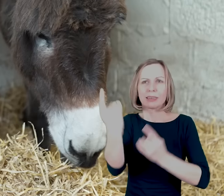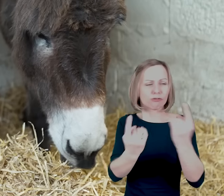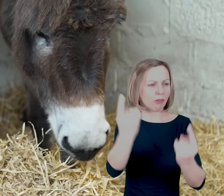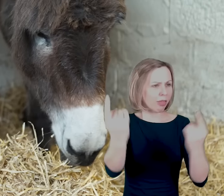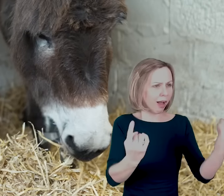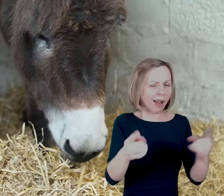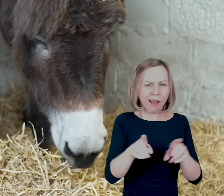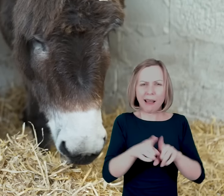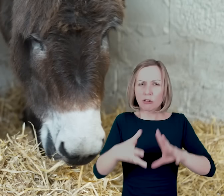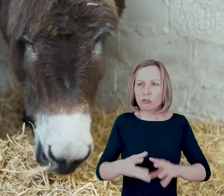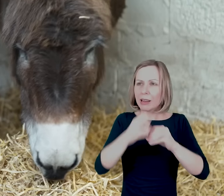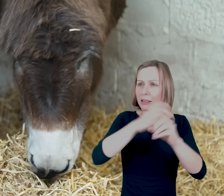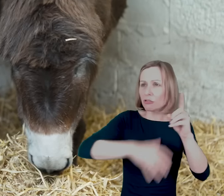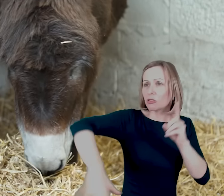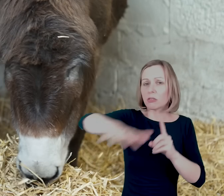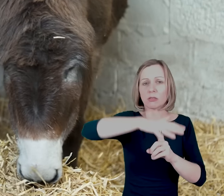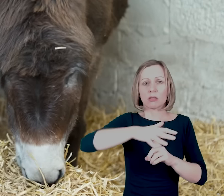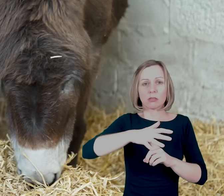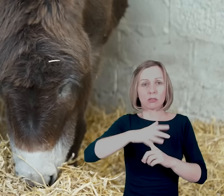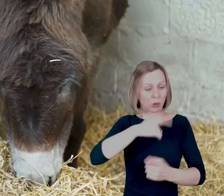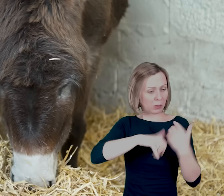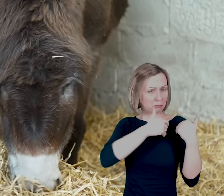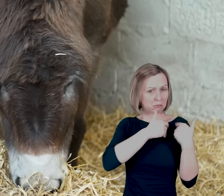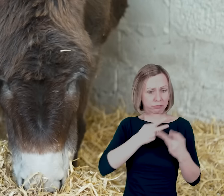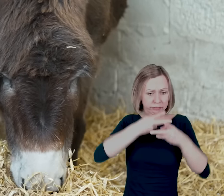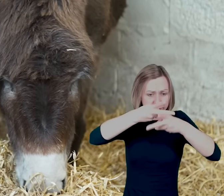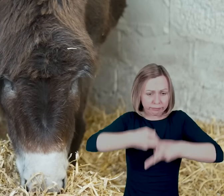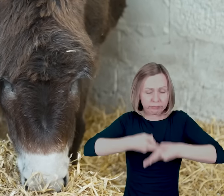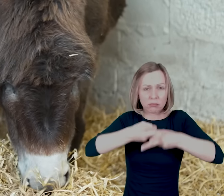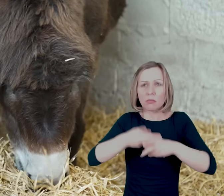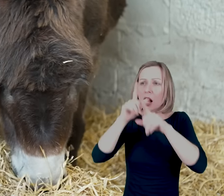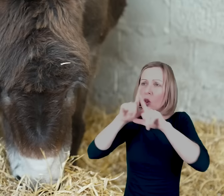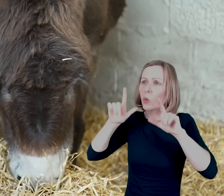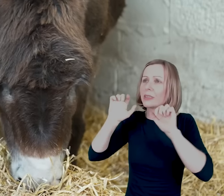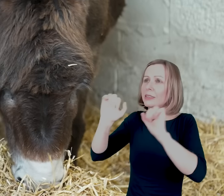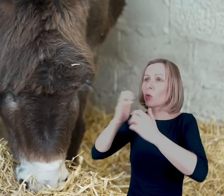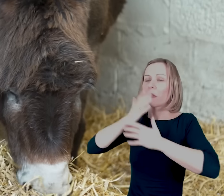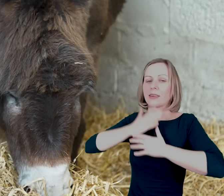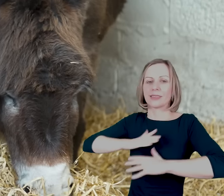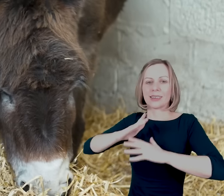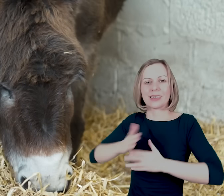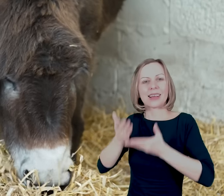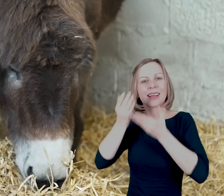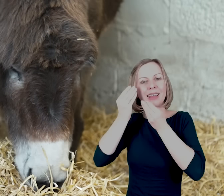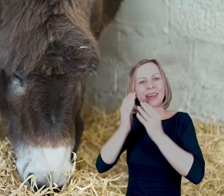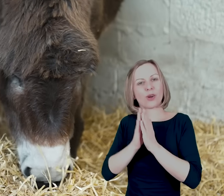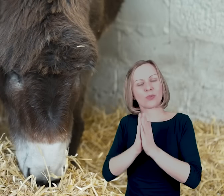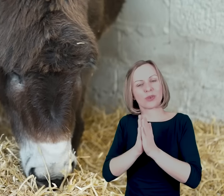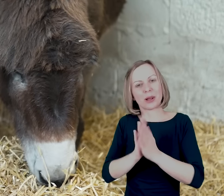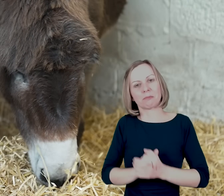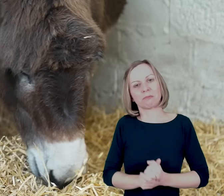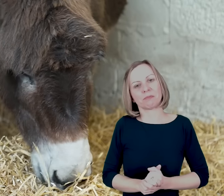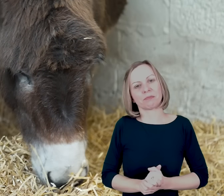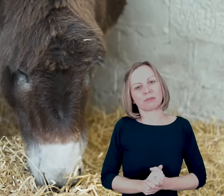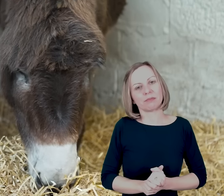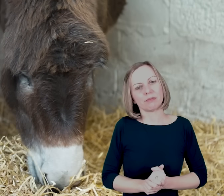in the wonder of the creation that you have given into us, into our care. Lord, in your mercy,